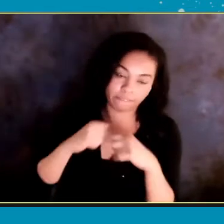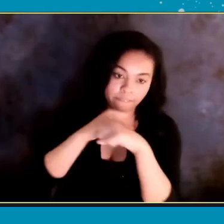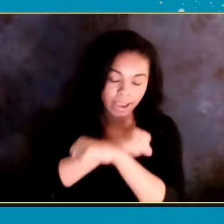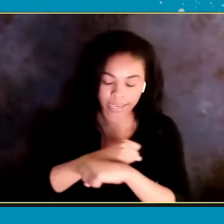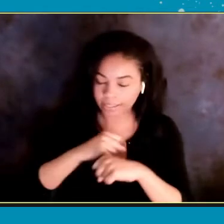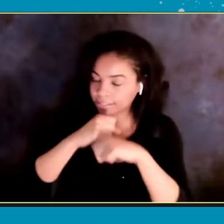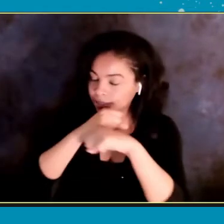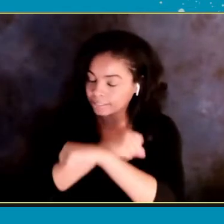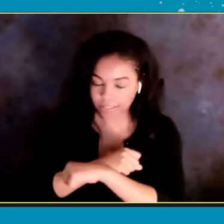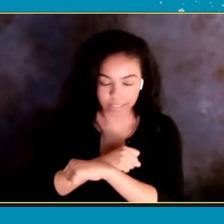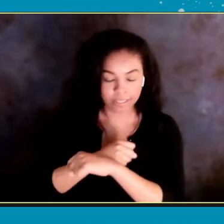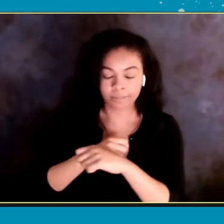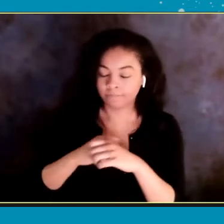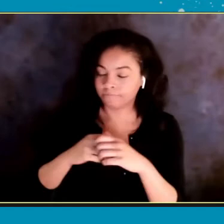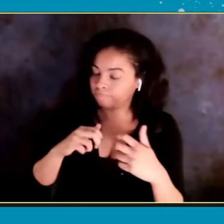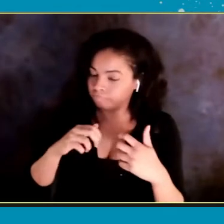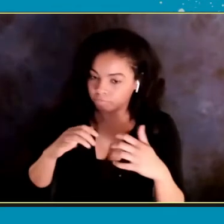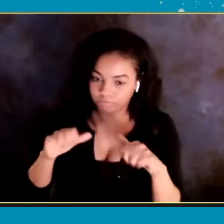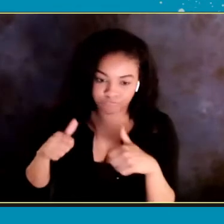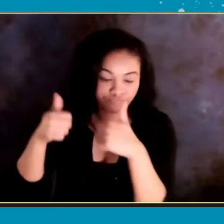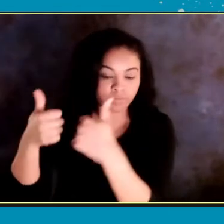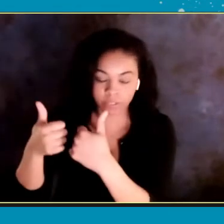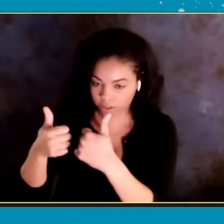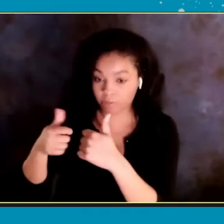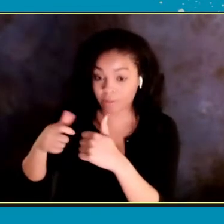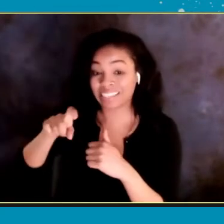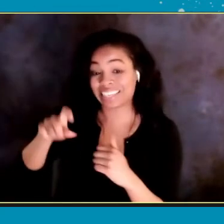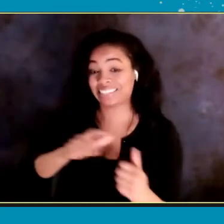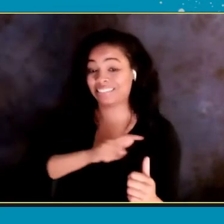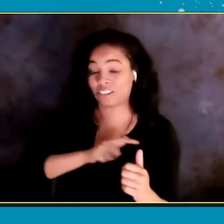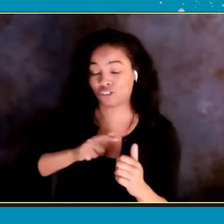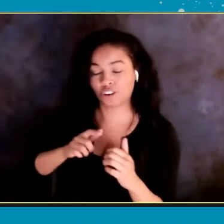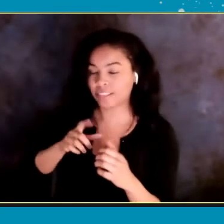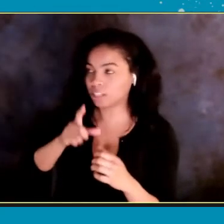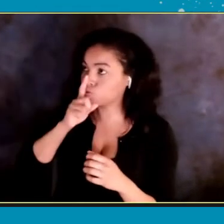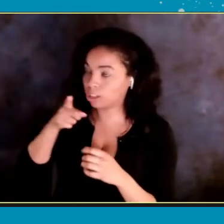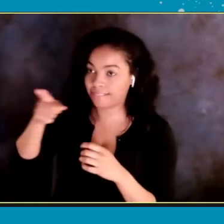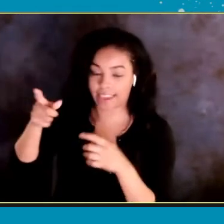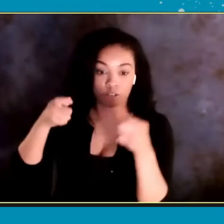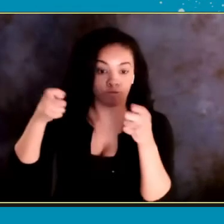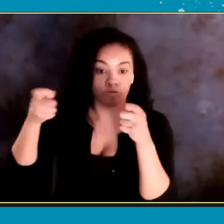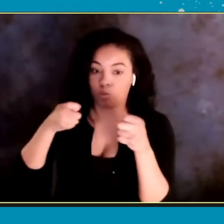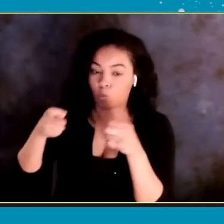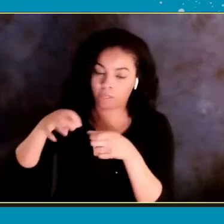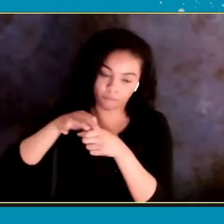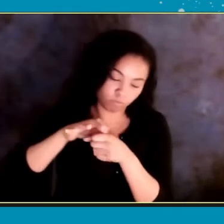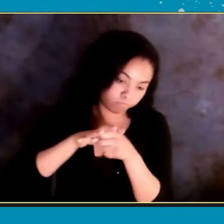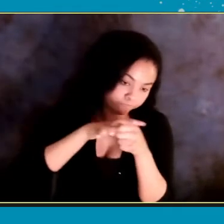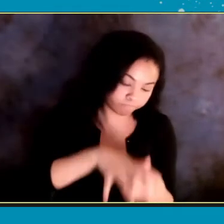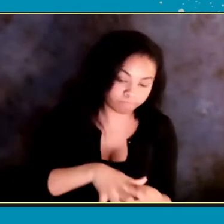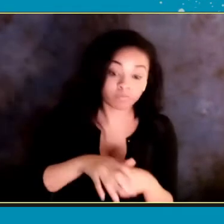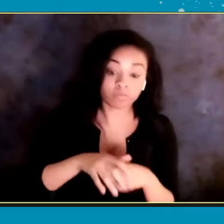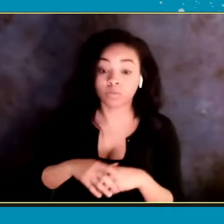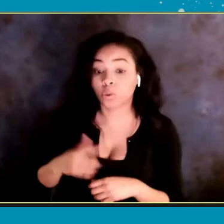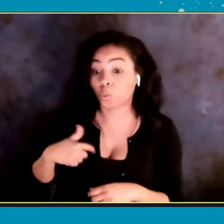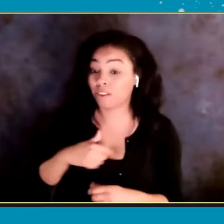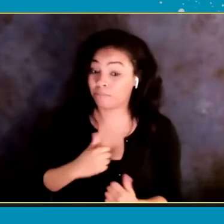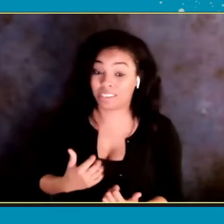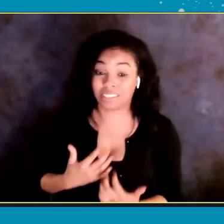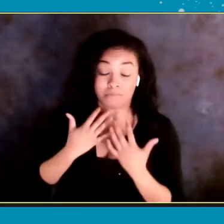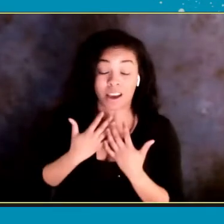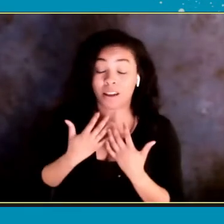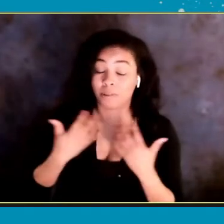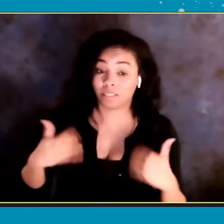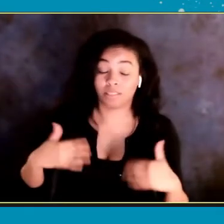is completely controlled by the supporters of voter suppression. And so we've been inspired by the efforts, the heroic efforts